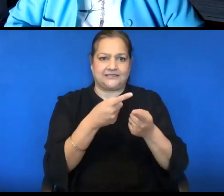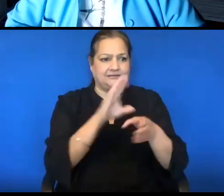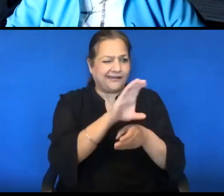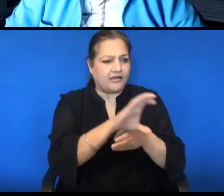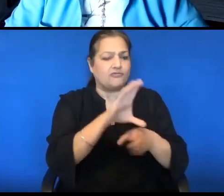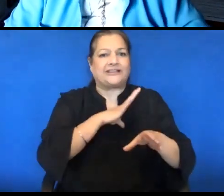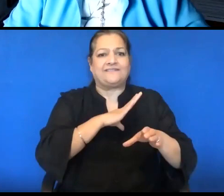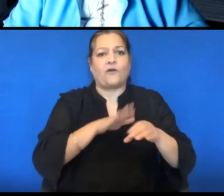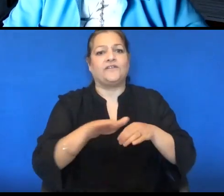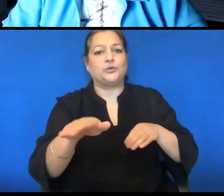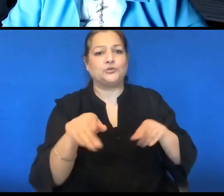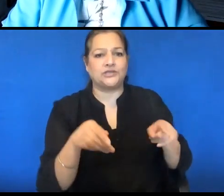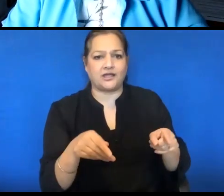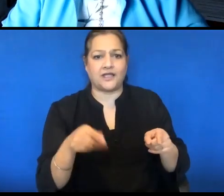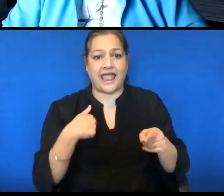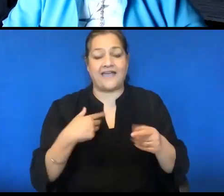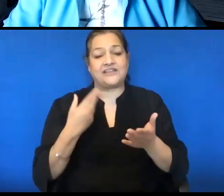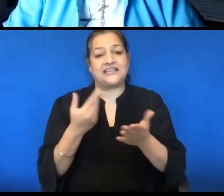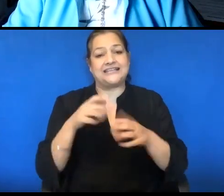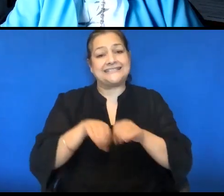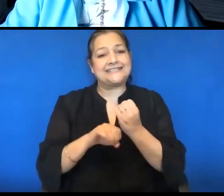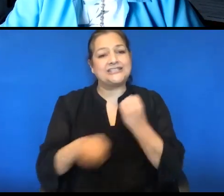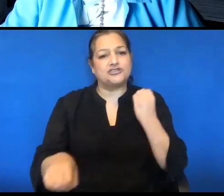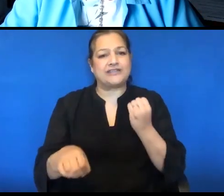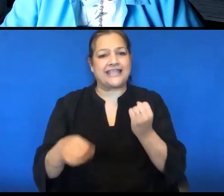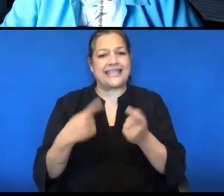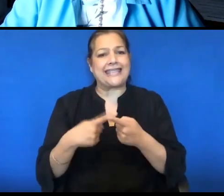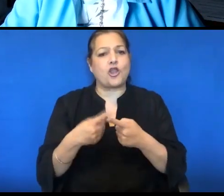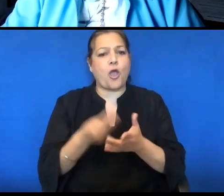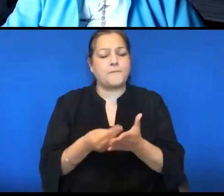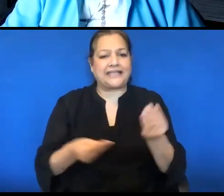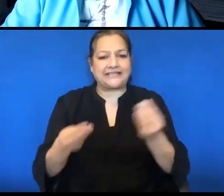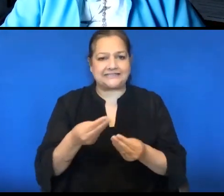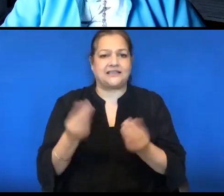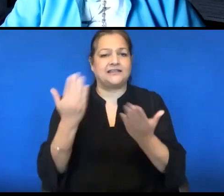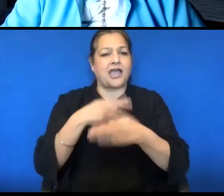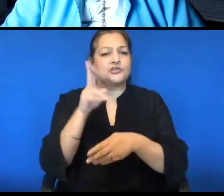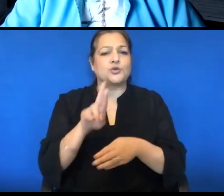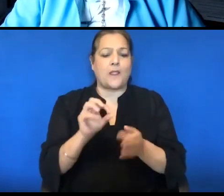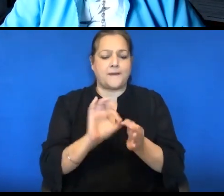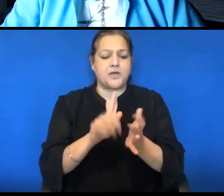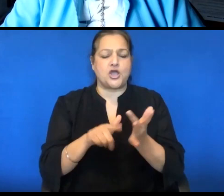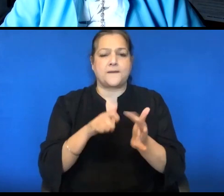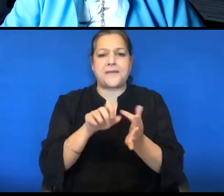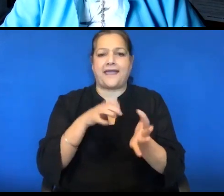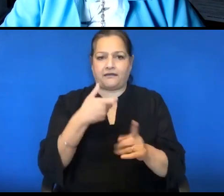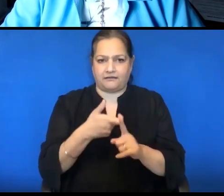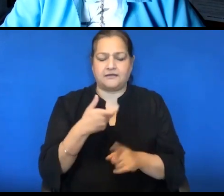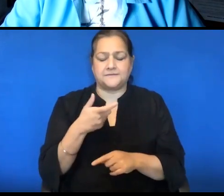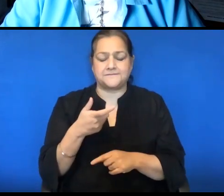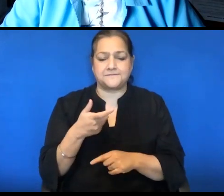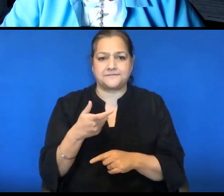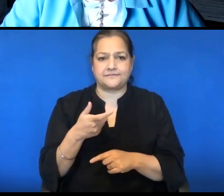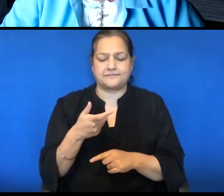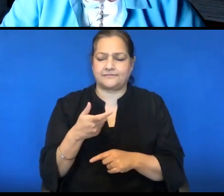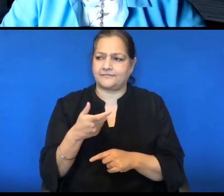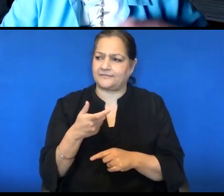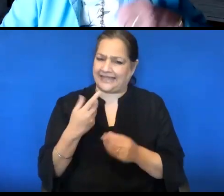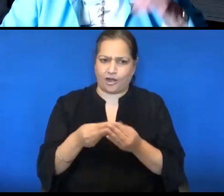I've got a degree in economics. I put myself through night school at Birkbeck to do my master's in economics. And when you look